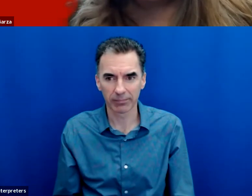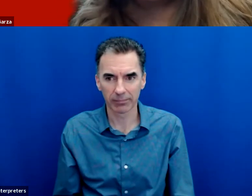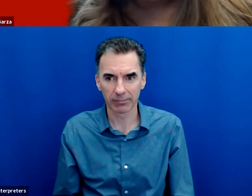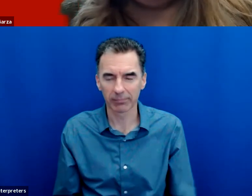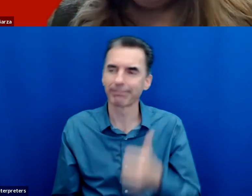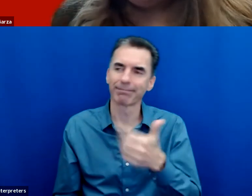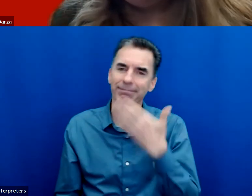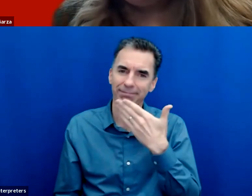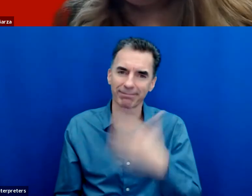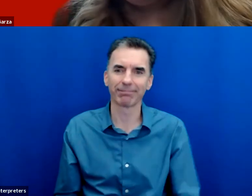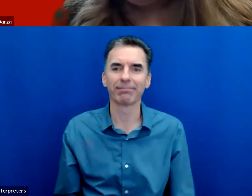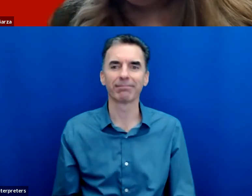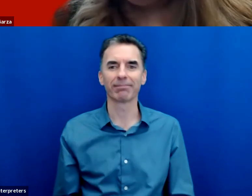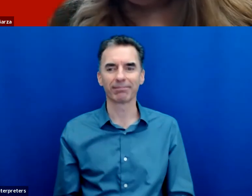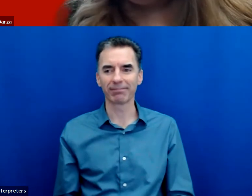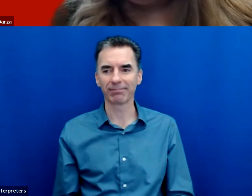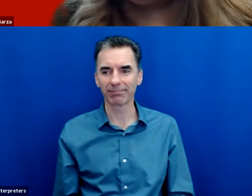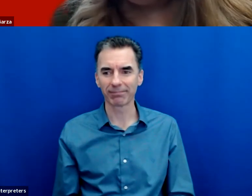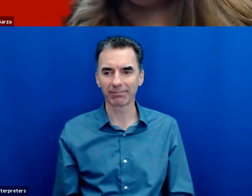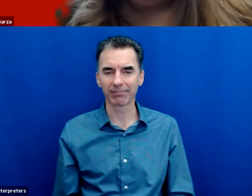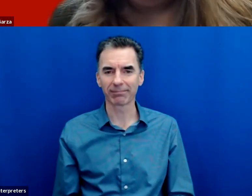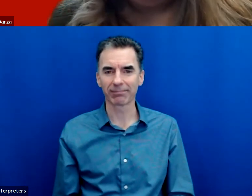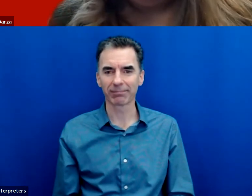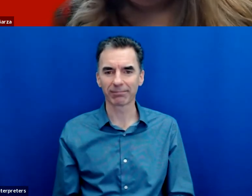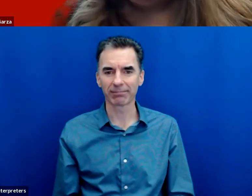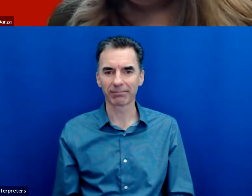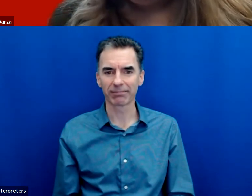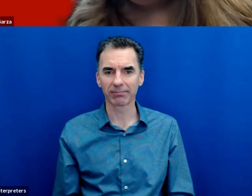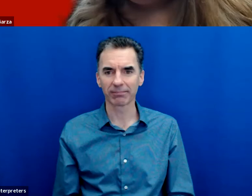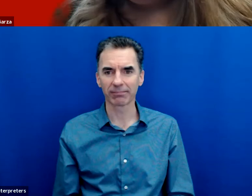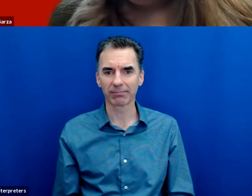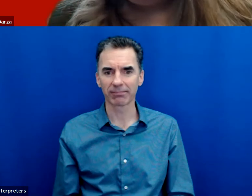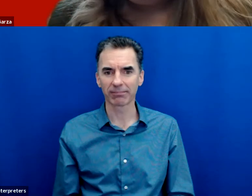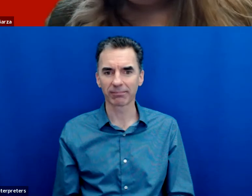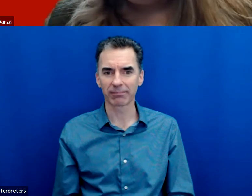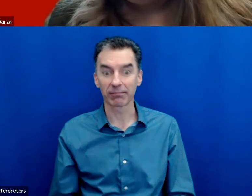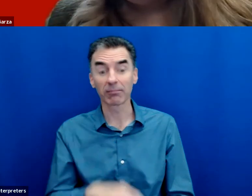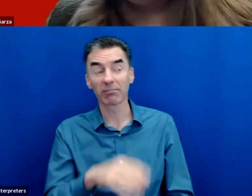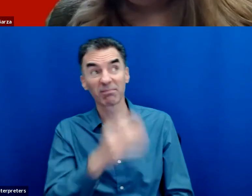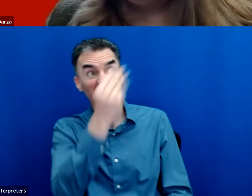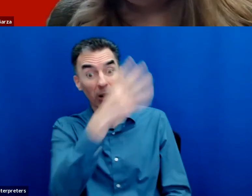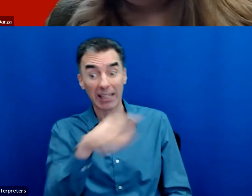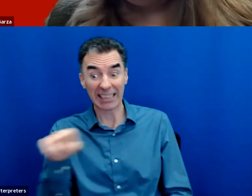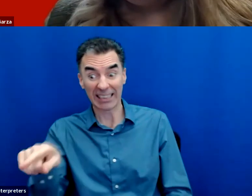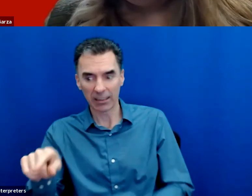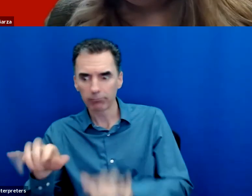Thank you. You're welcome. And Rain has been doing an incredible job of answering questions in the Thank chat. you.